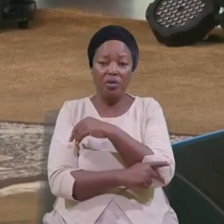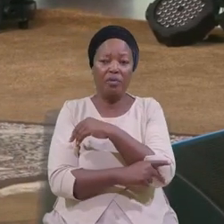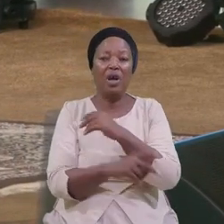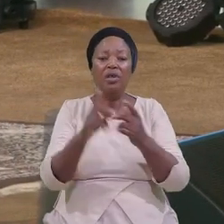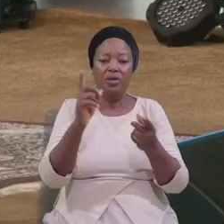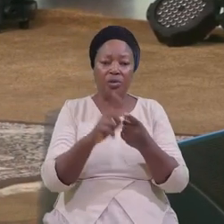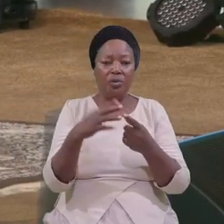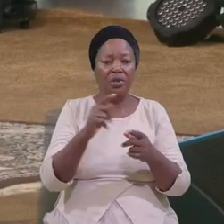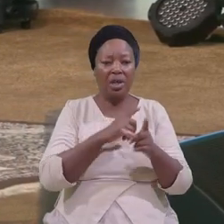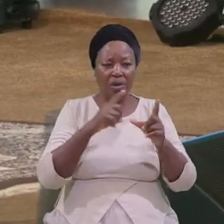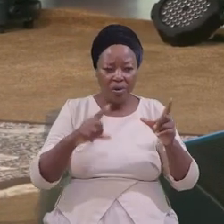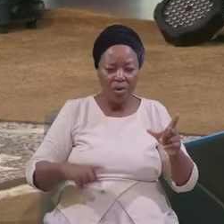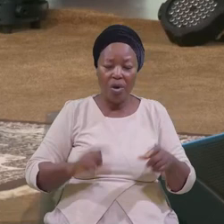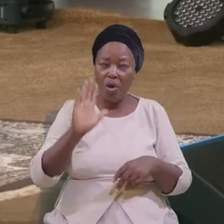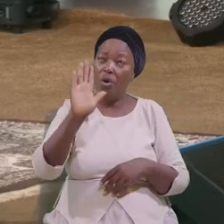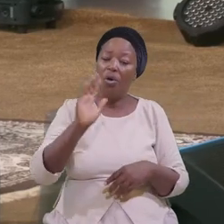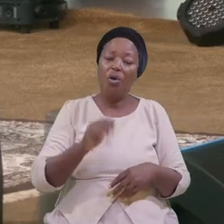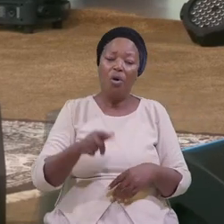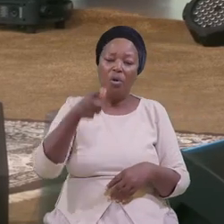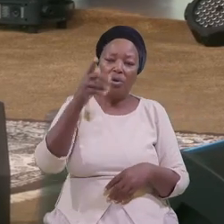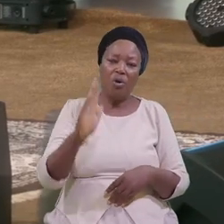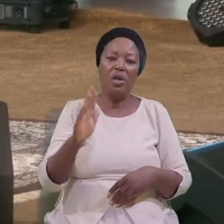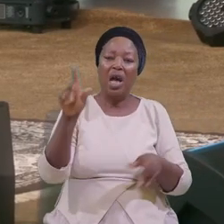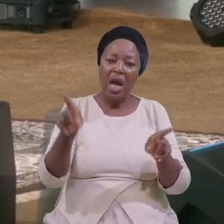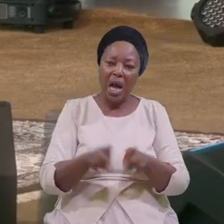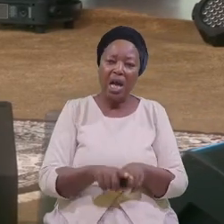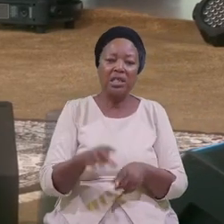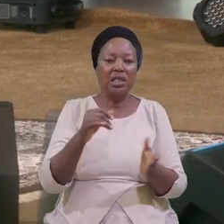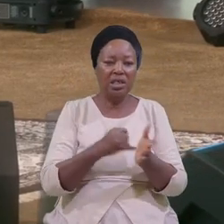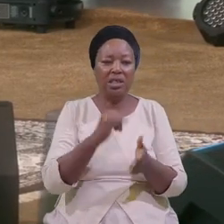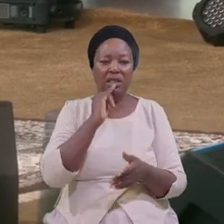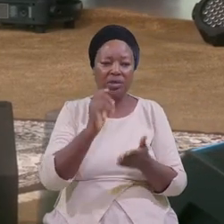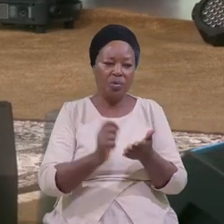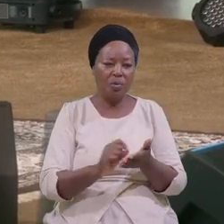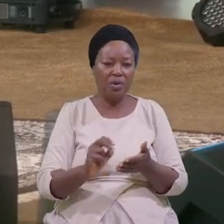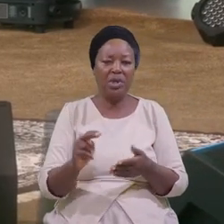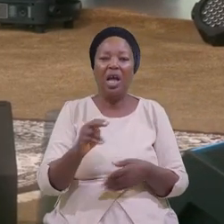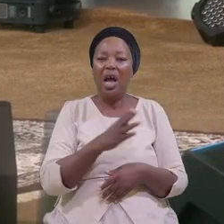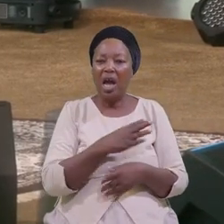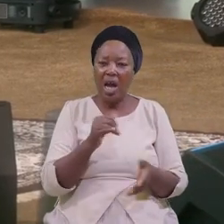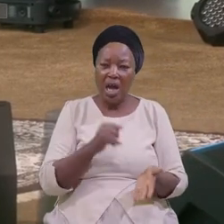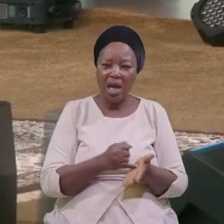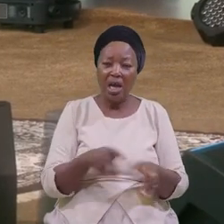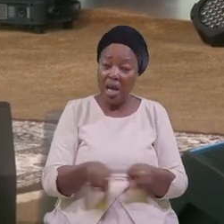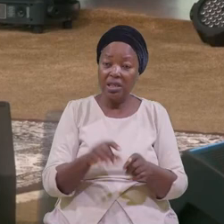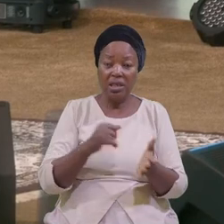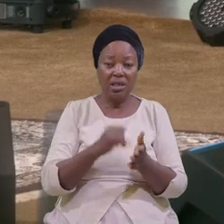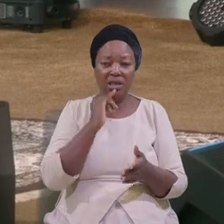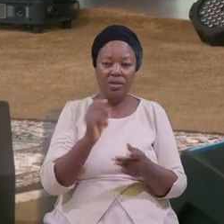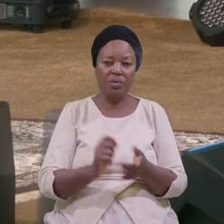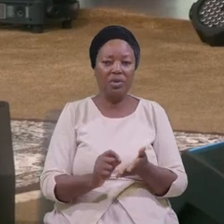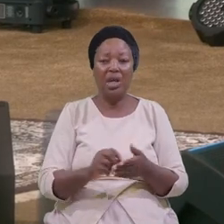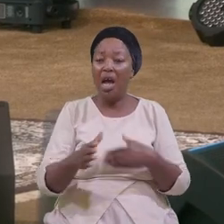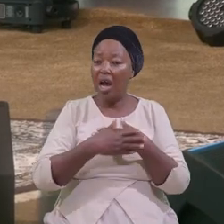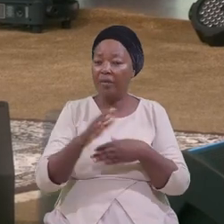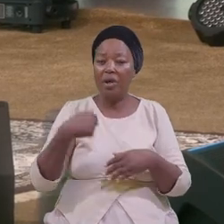unto the Lord your God as it is written. As it is written. After we